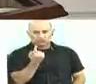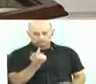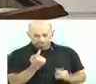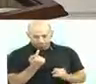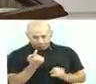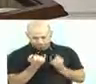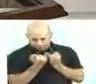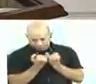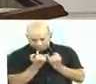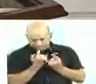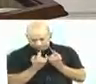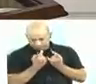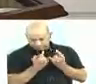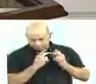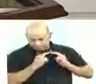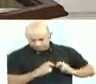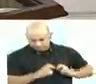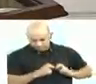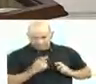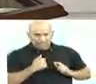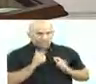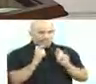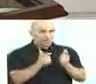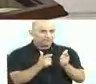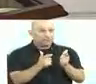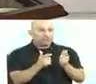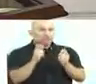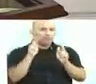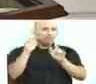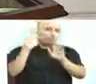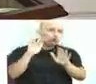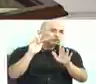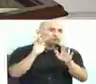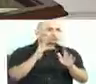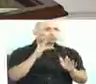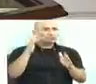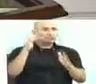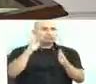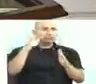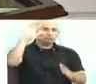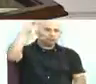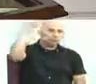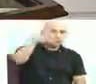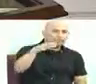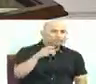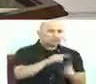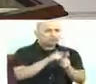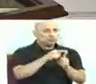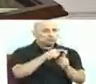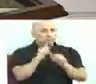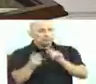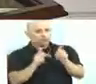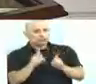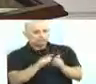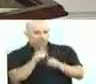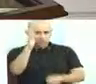Do I extend mercy and grace to others just as God extended it to